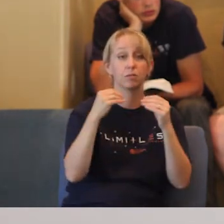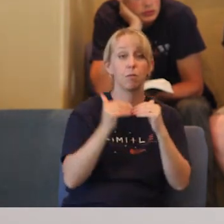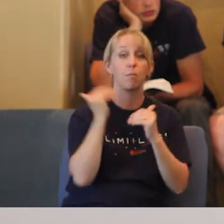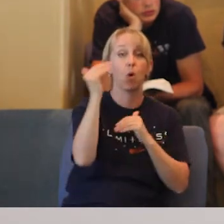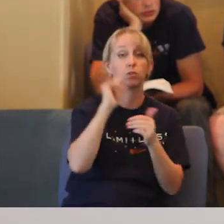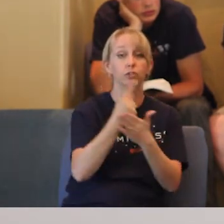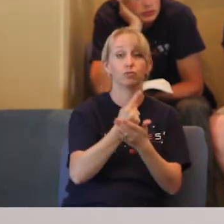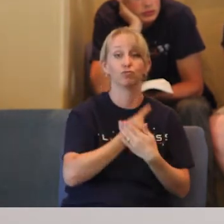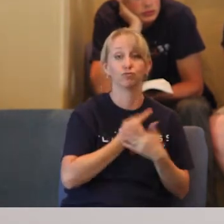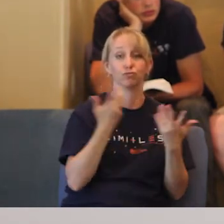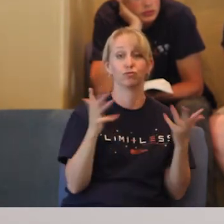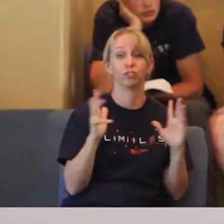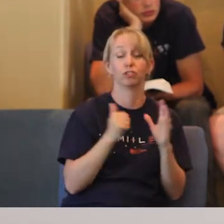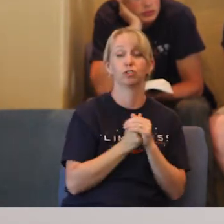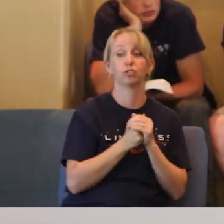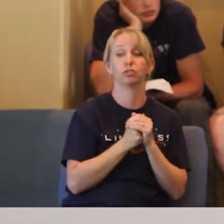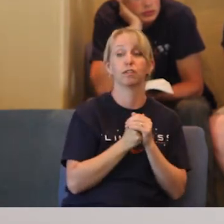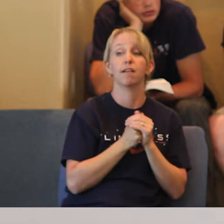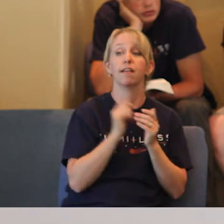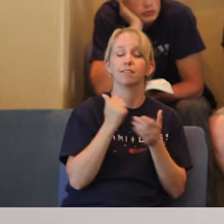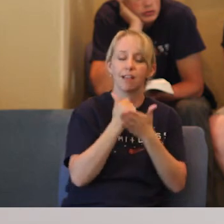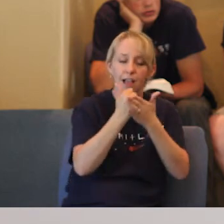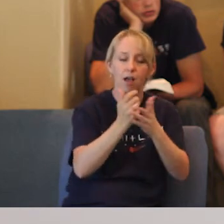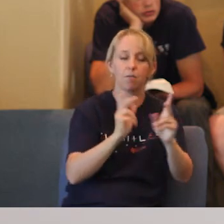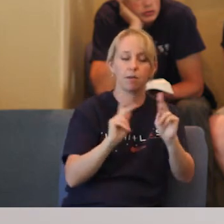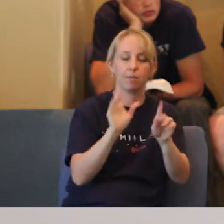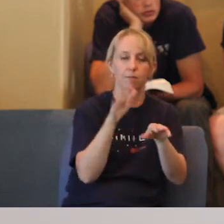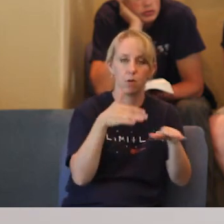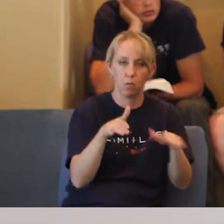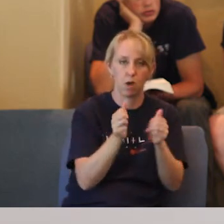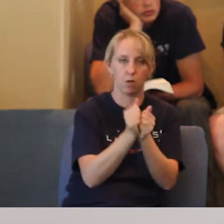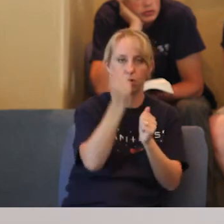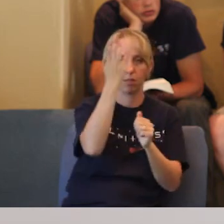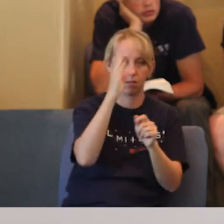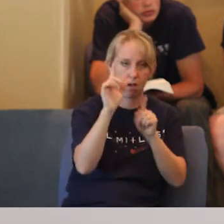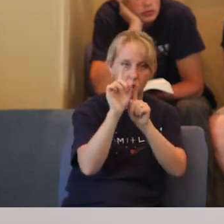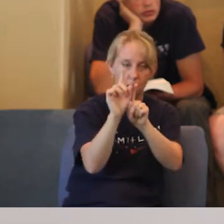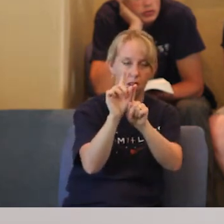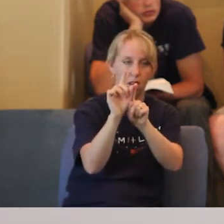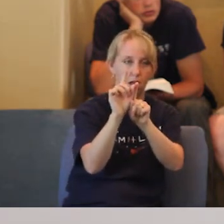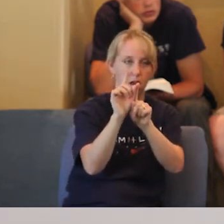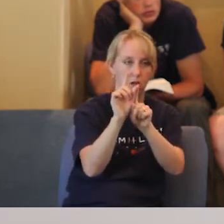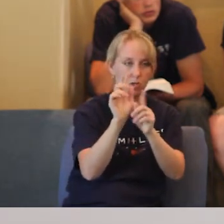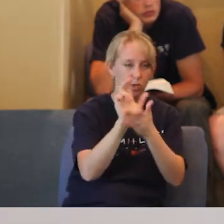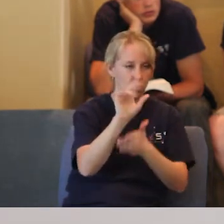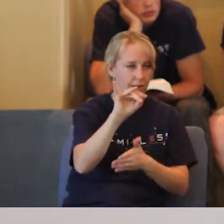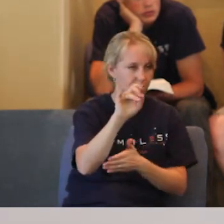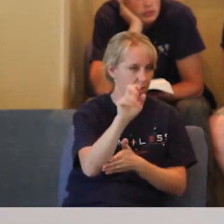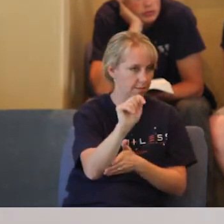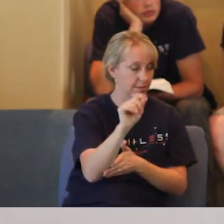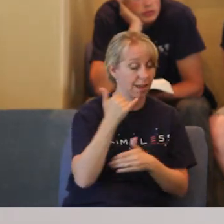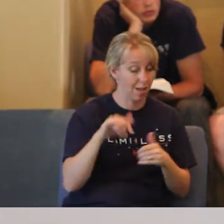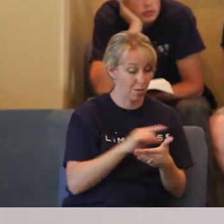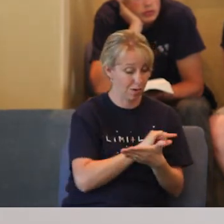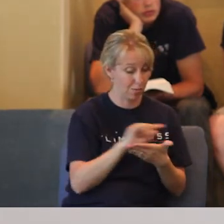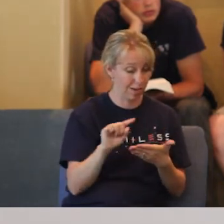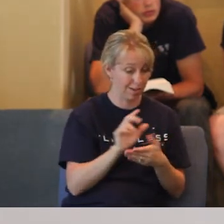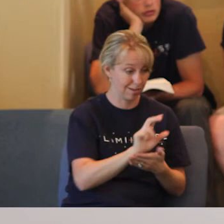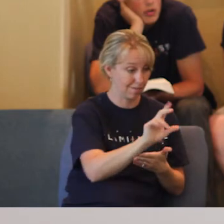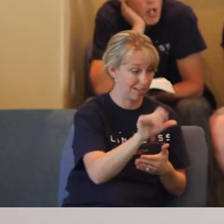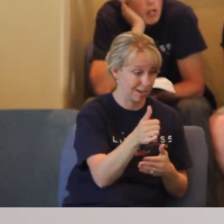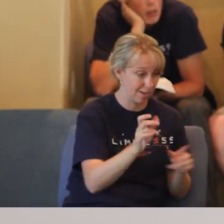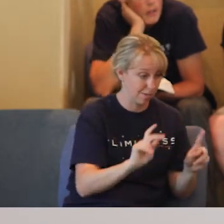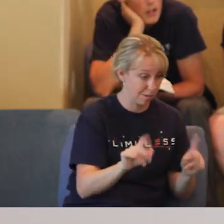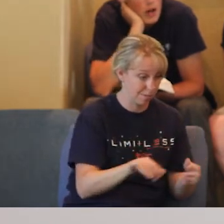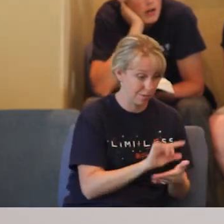walk with God, to invest. Now, we just had a week to invest in other people this week. But now that we're